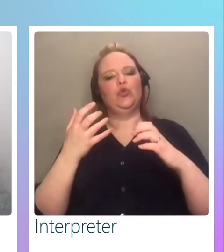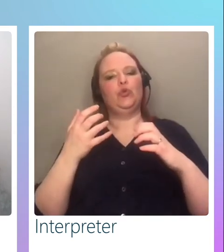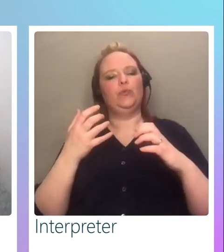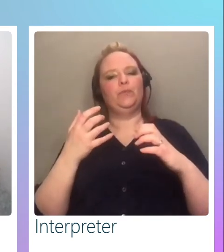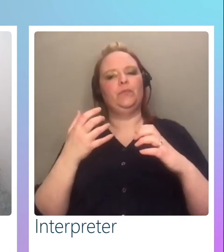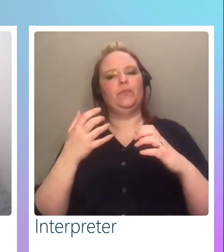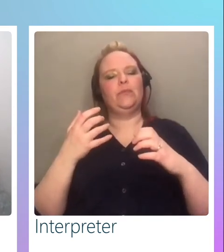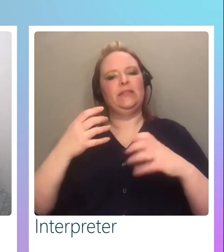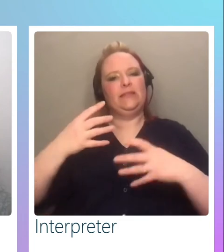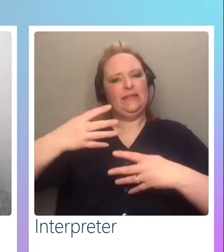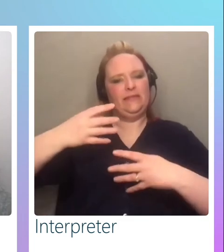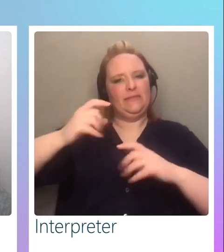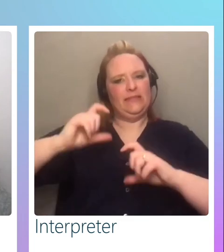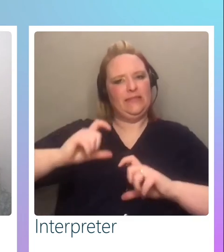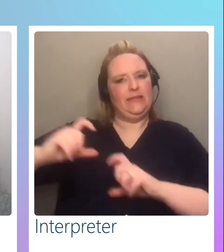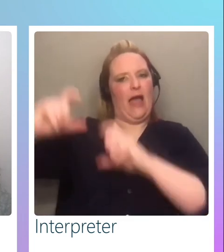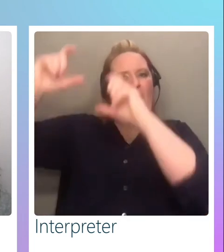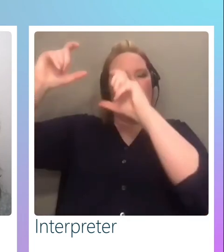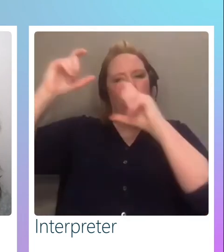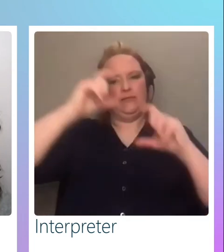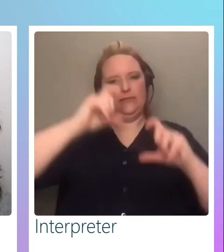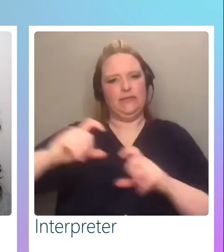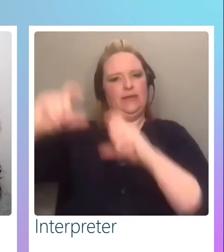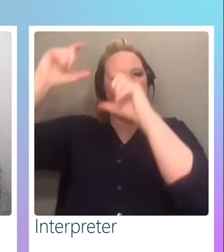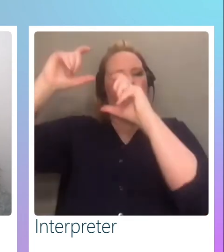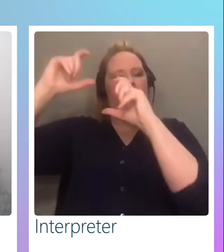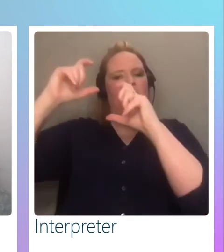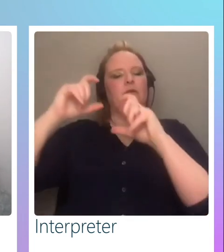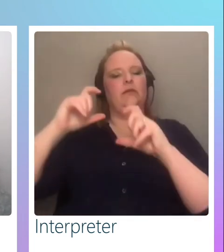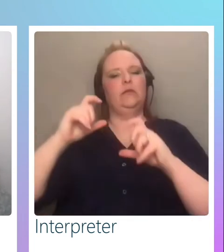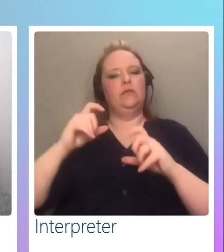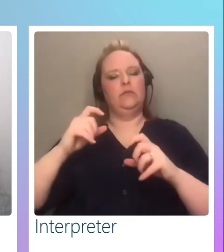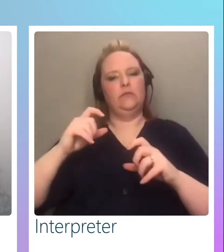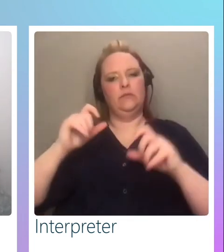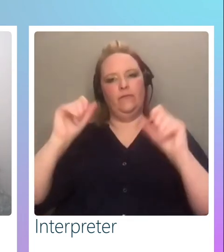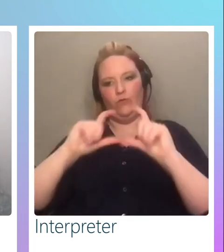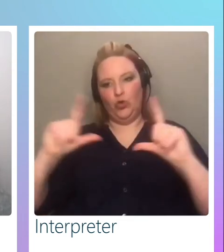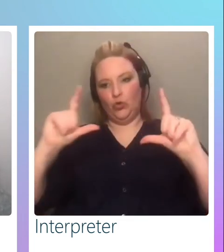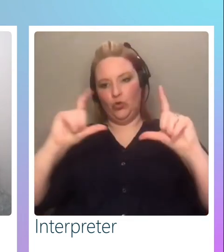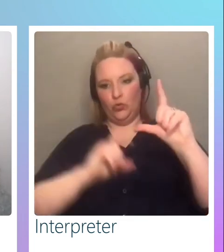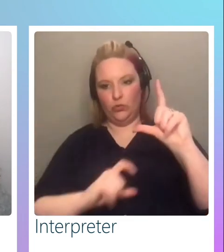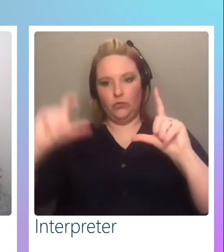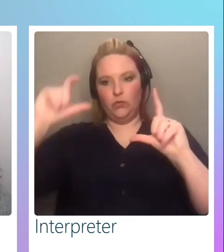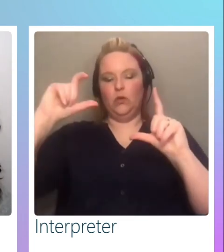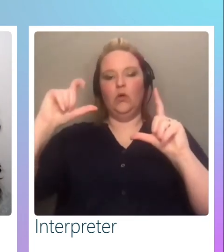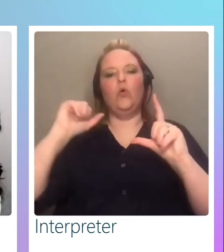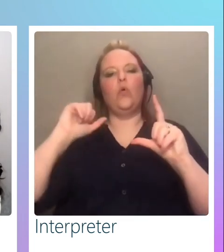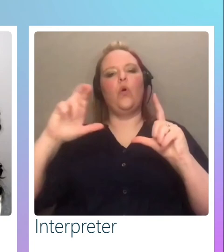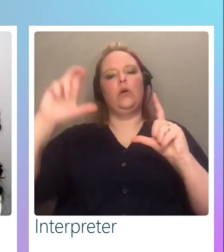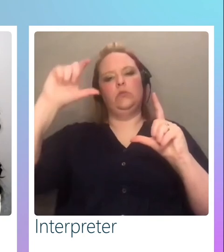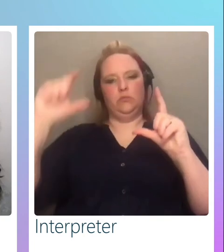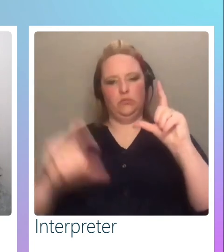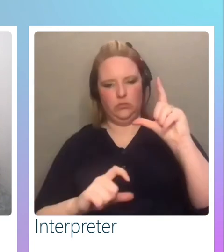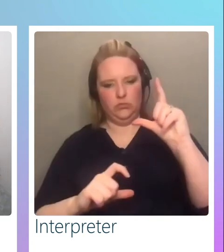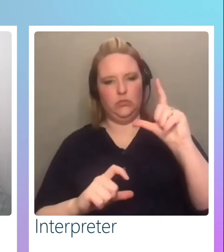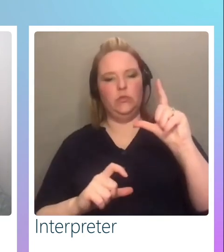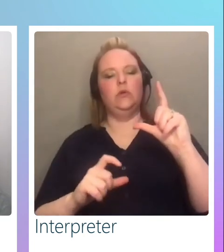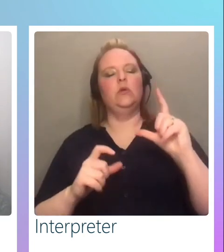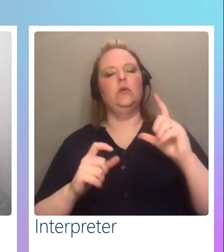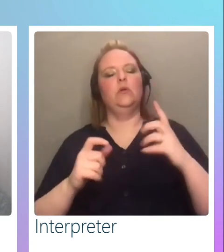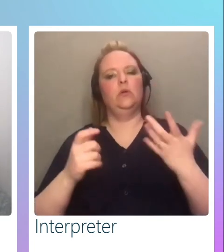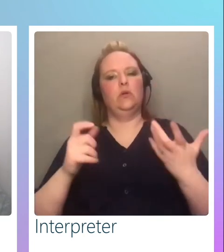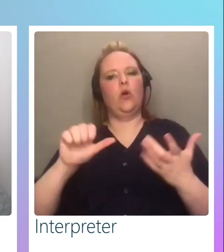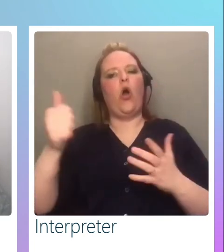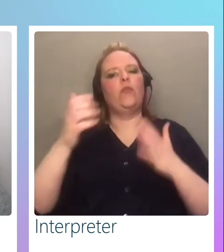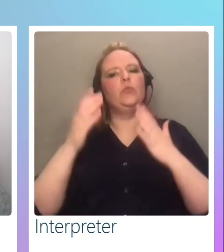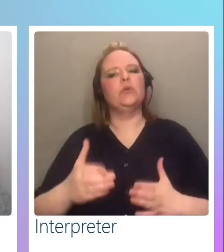wanting things to slide up into place as they enter the viewport, or have images in cards slide down, etc. Another person